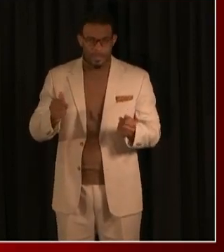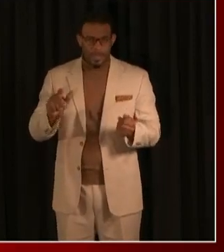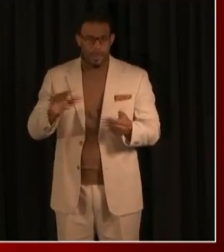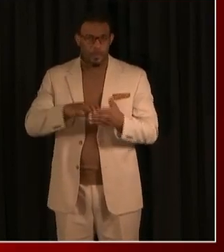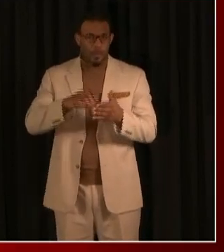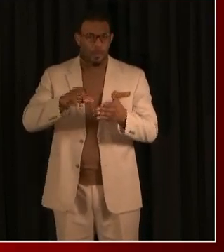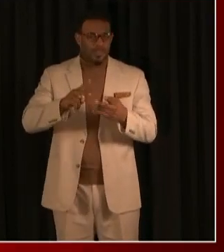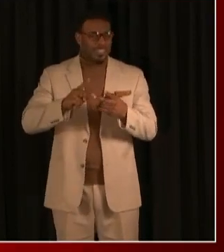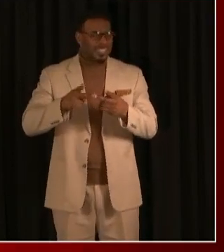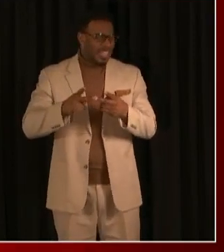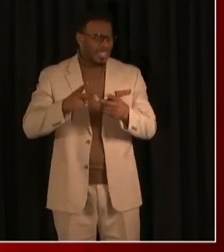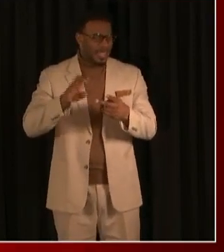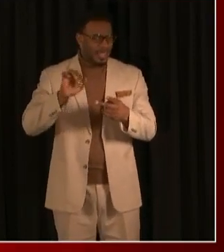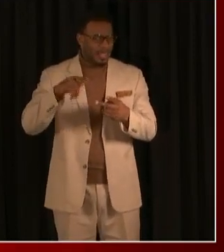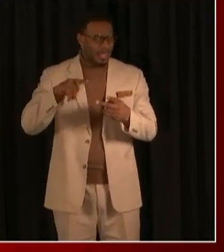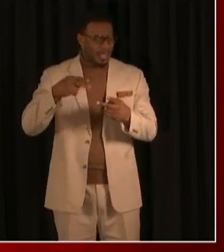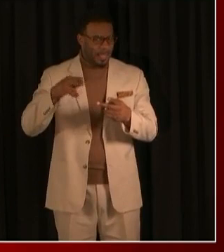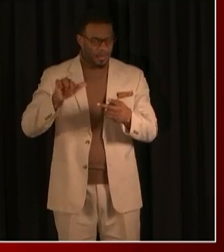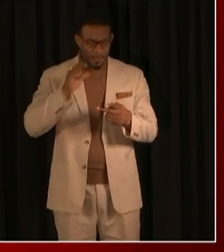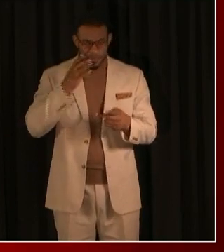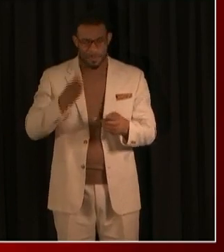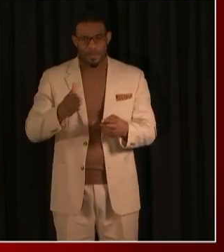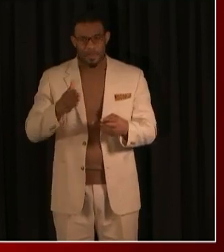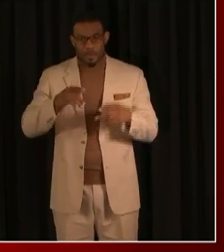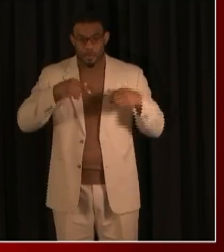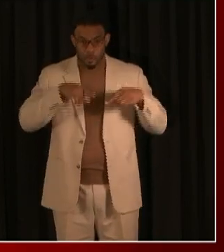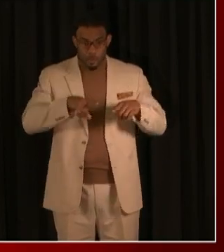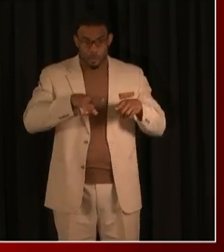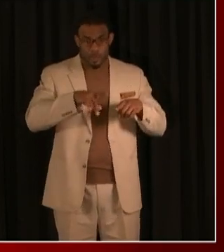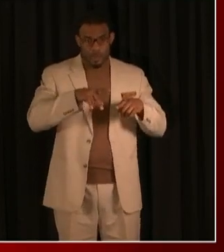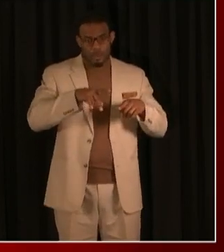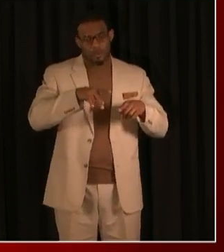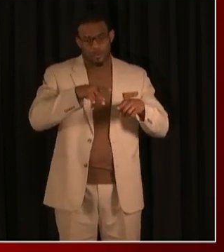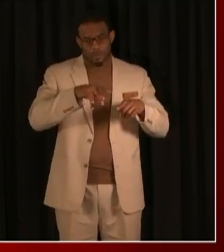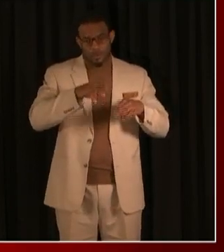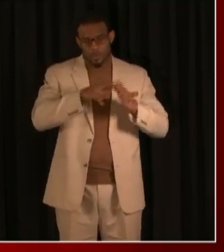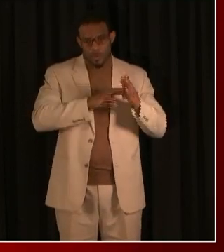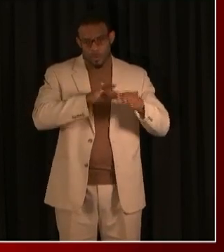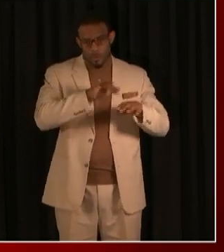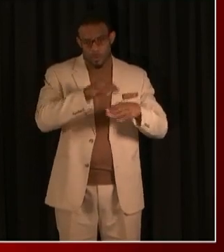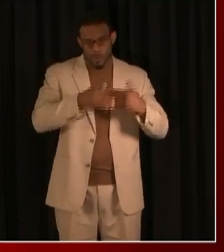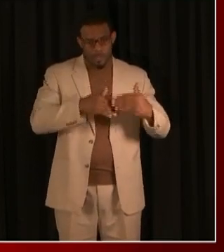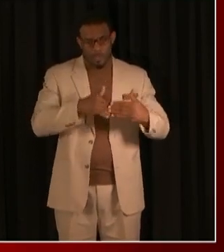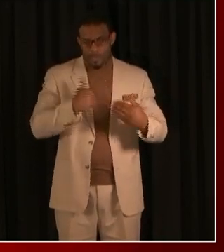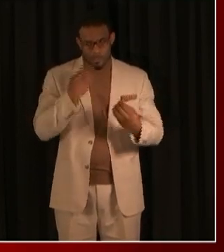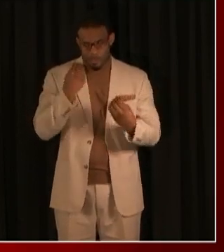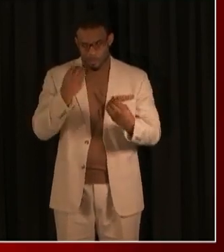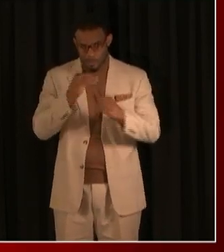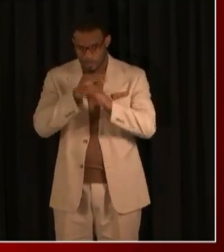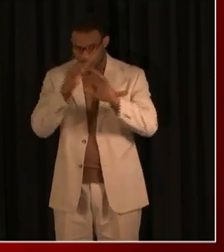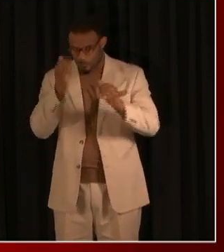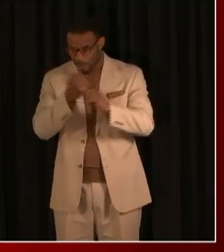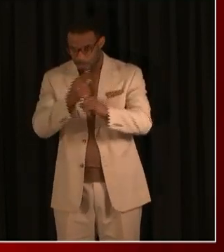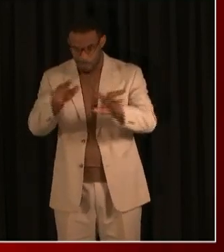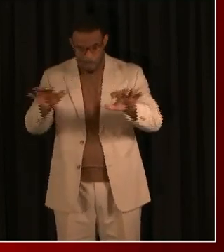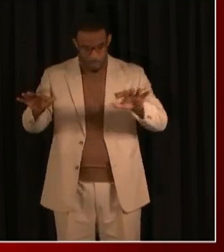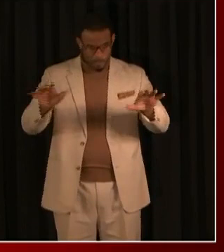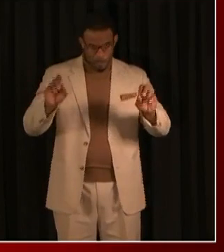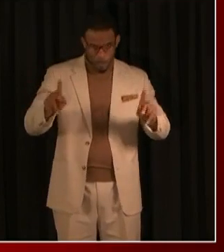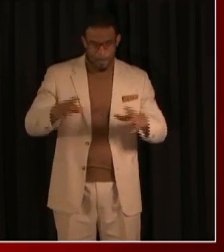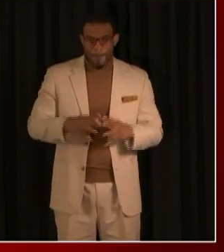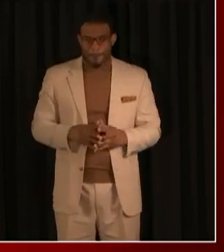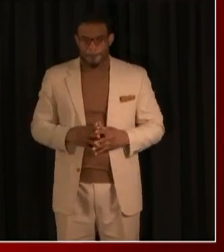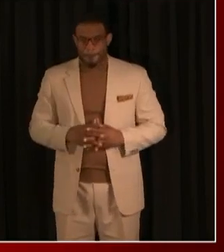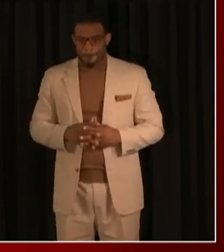remedied and that they removed that second CAPTCHA that was there and during the booking process. So that has been removed. So just want to clarify that, and